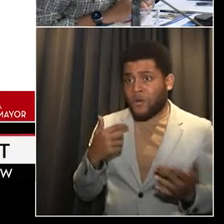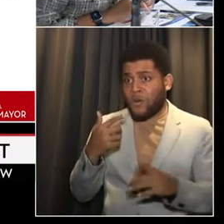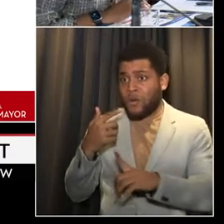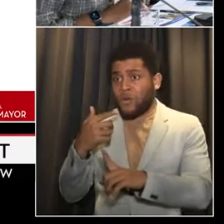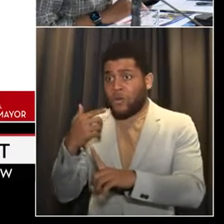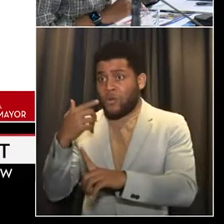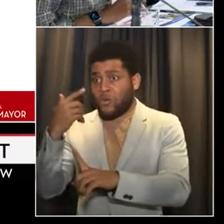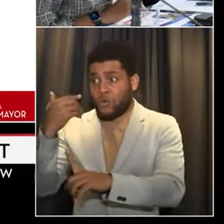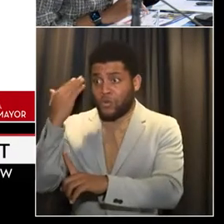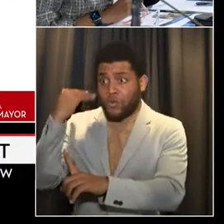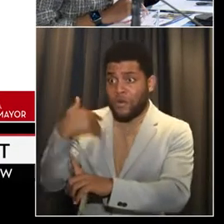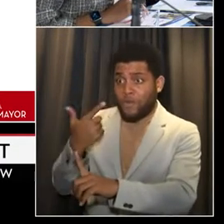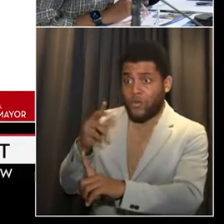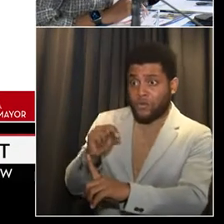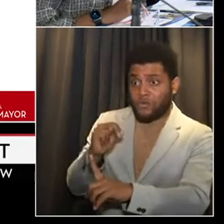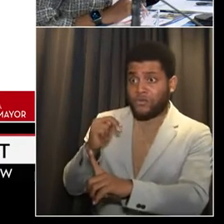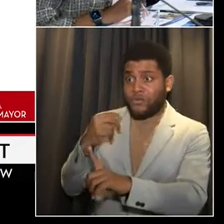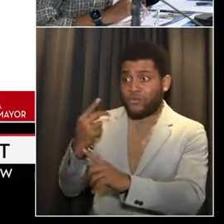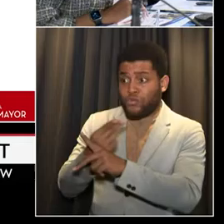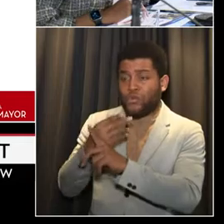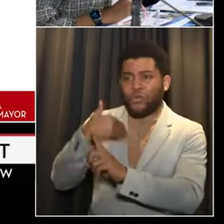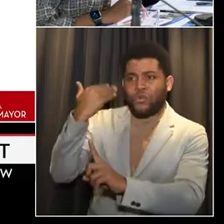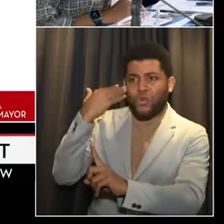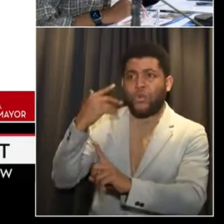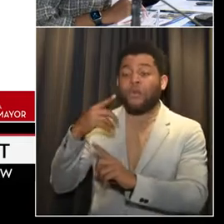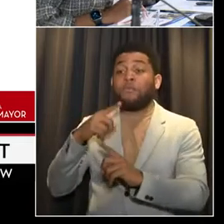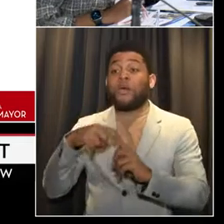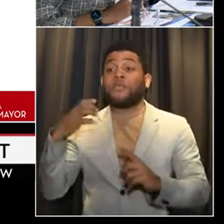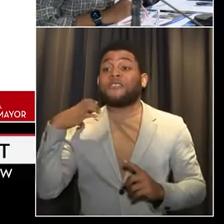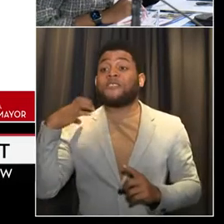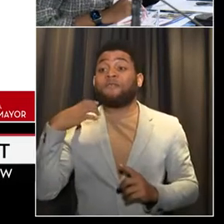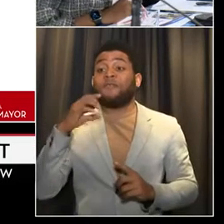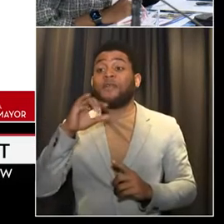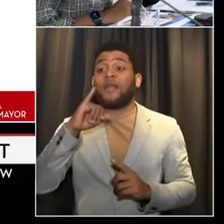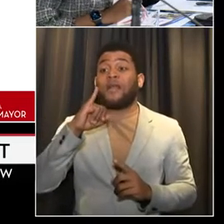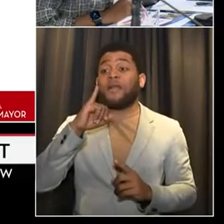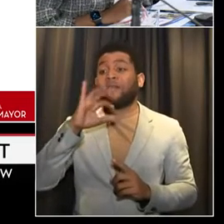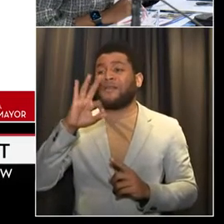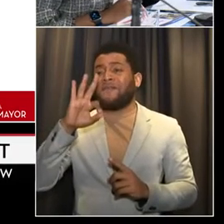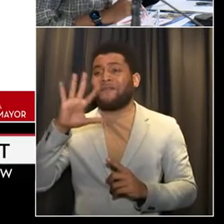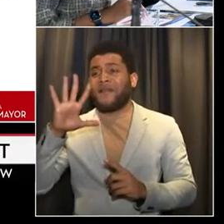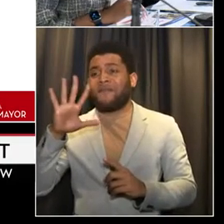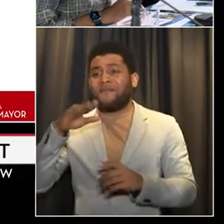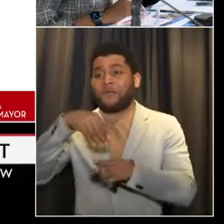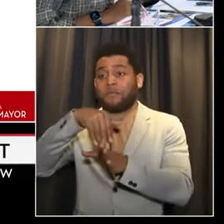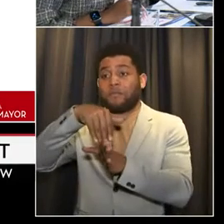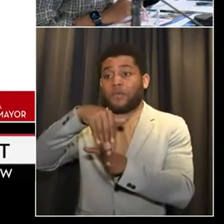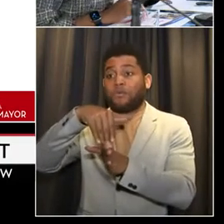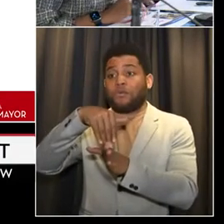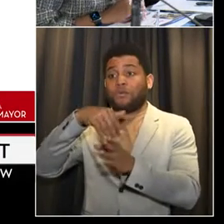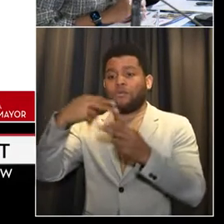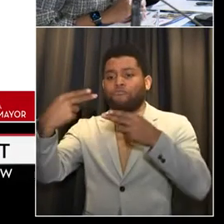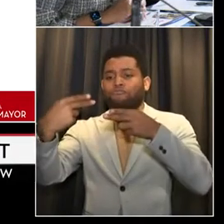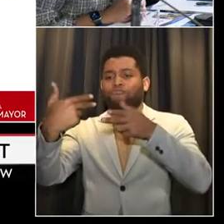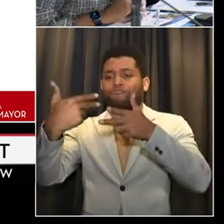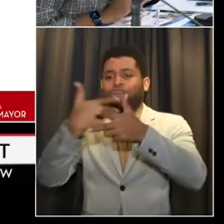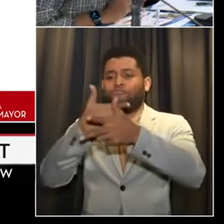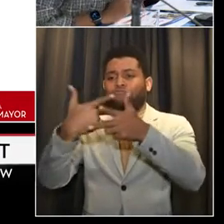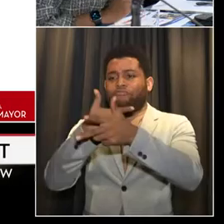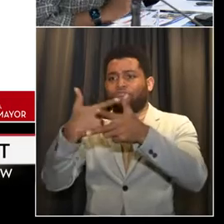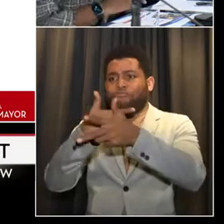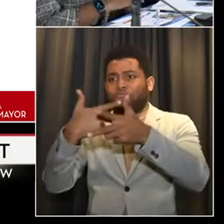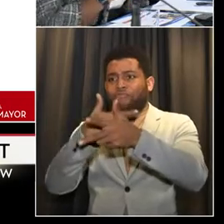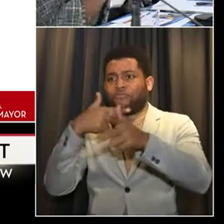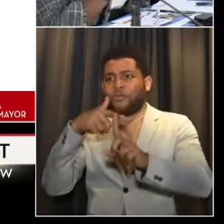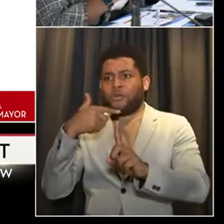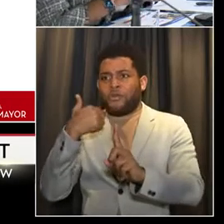the I-95 corridor in where we all share the same sort of gun trafficking issues. And one of the